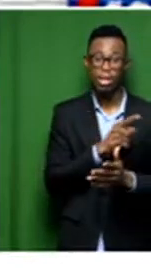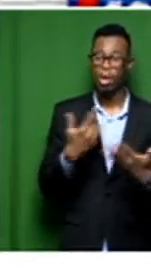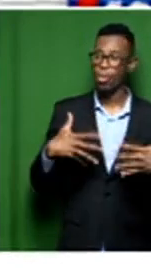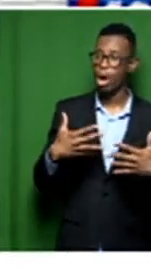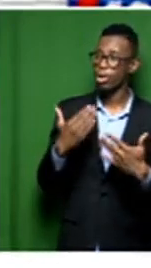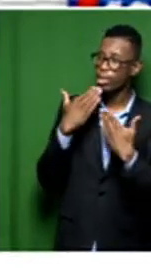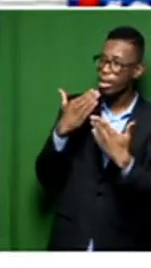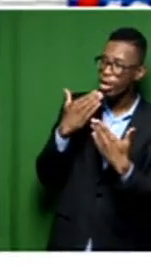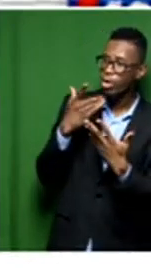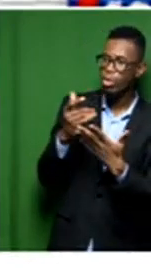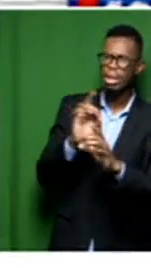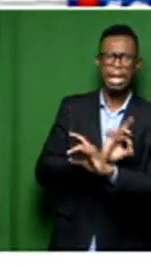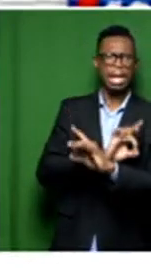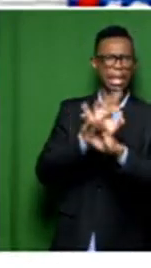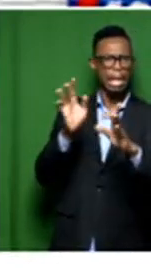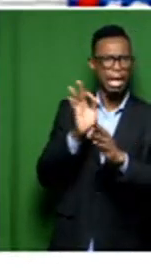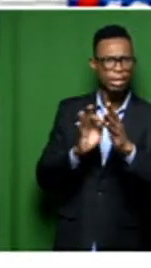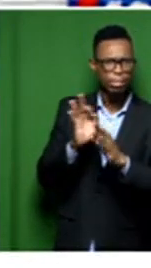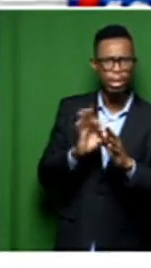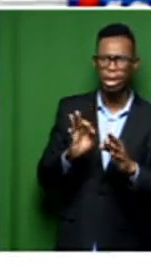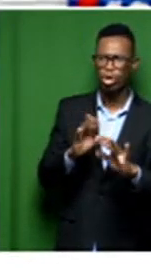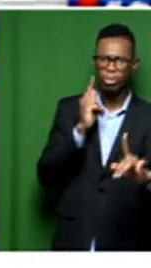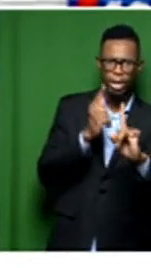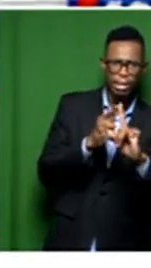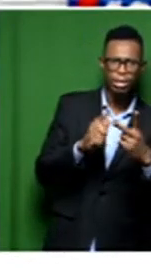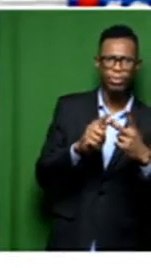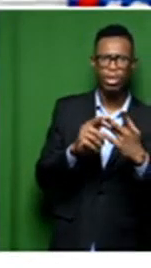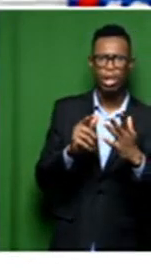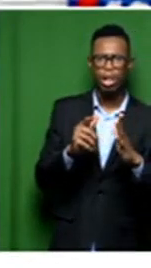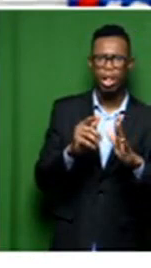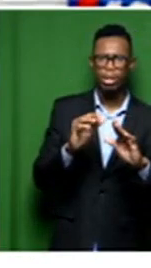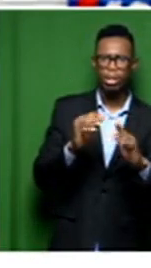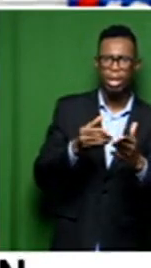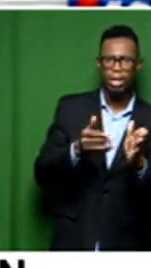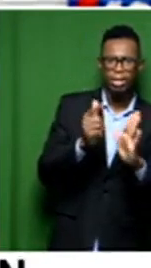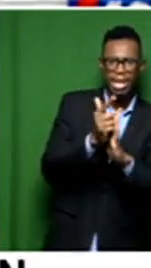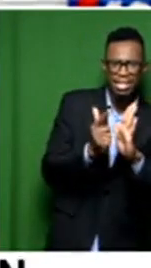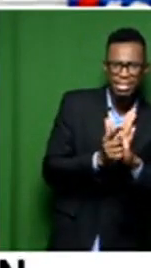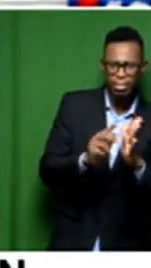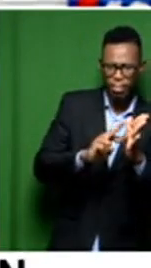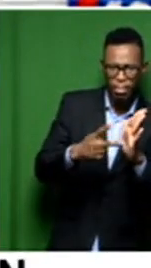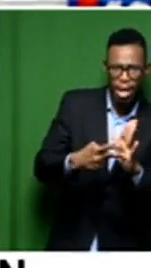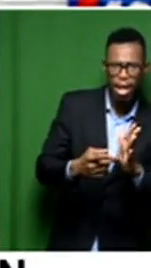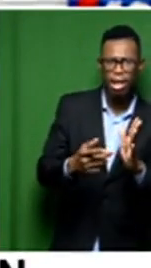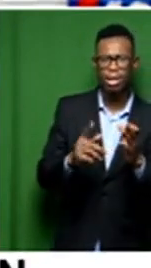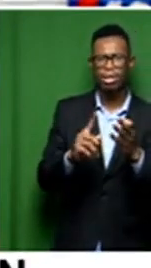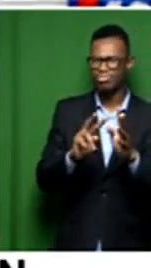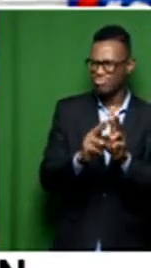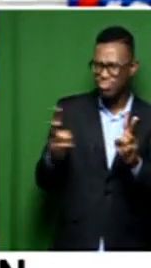can see the objectives, they see the lesson plans, the timings, they know exactly how to fit it into their schedule, and it really helps when they're